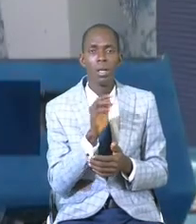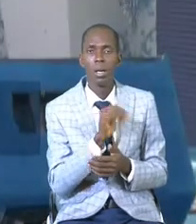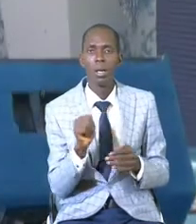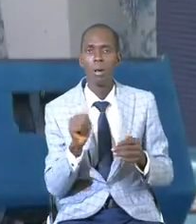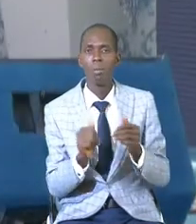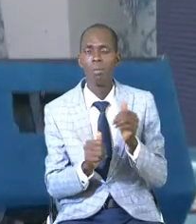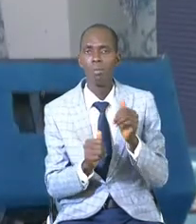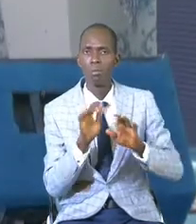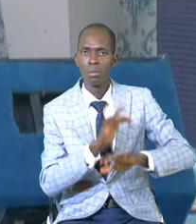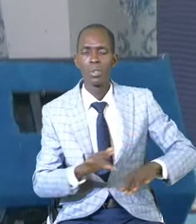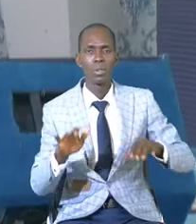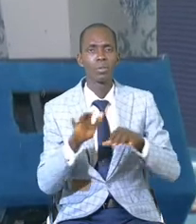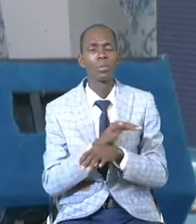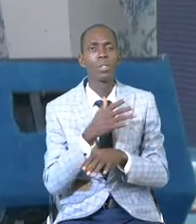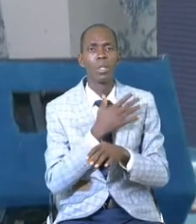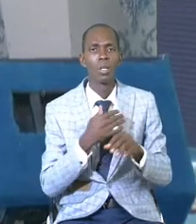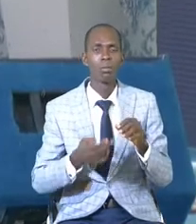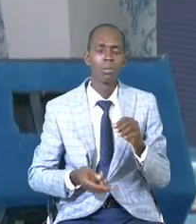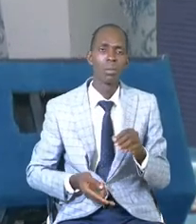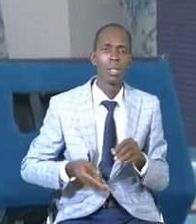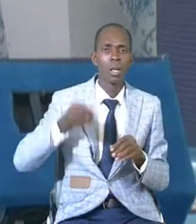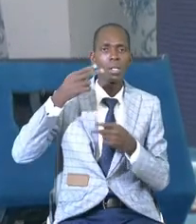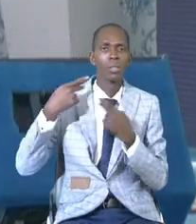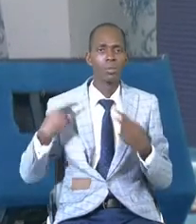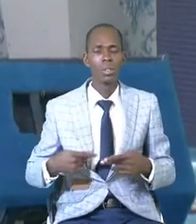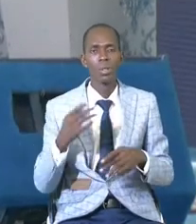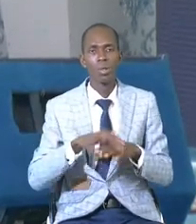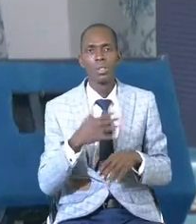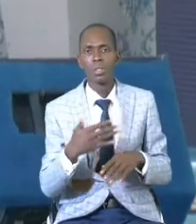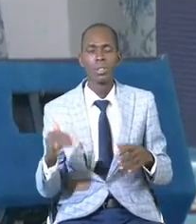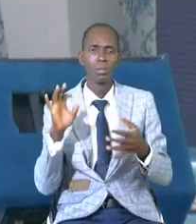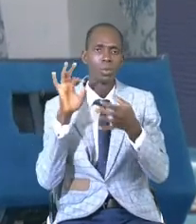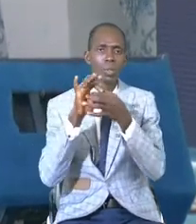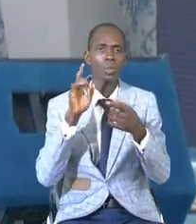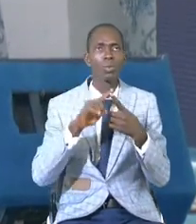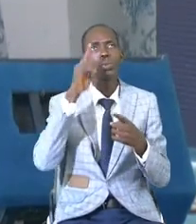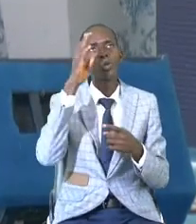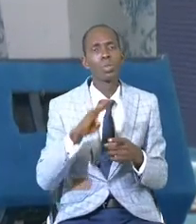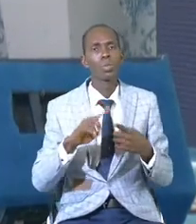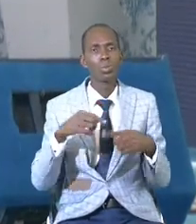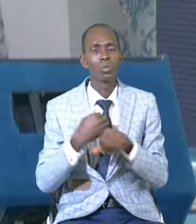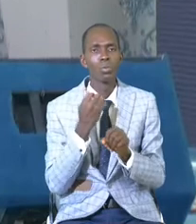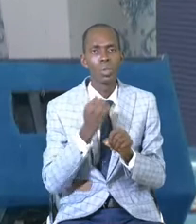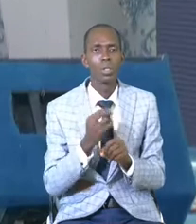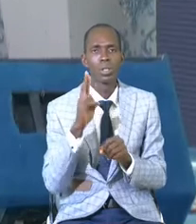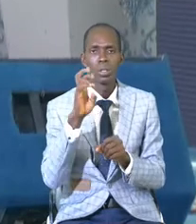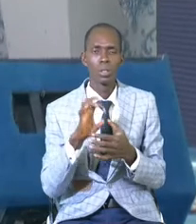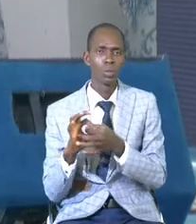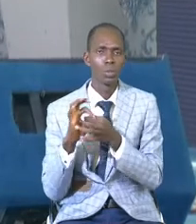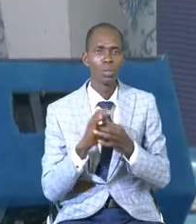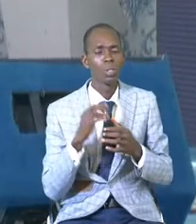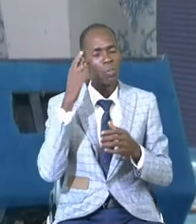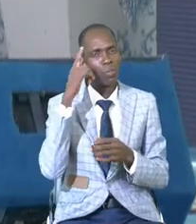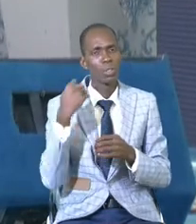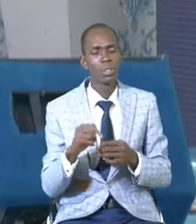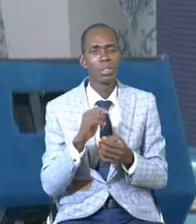high priest in things pertaining to God, to make reconciliation for the sins of the people. He's